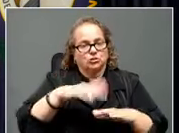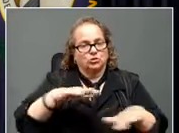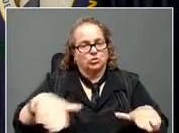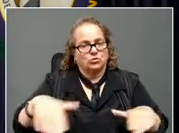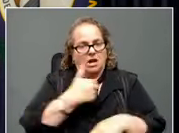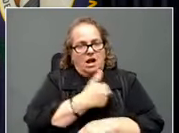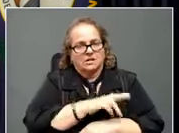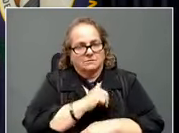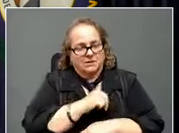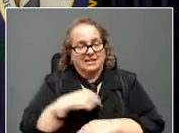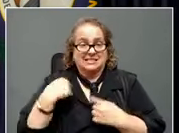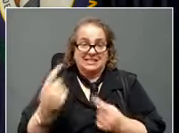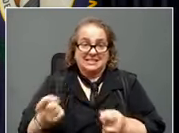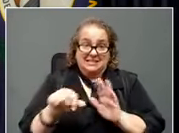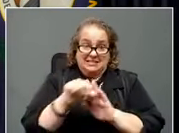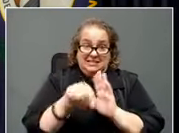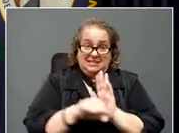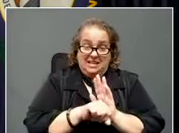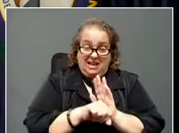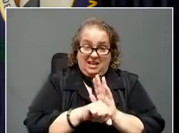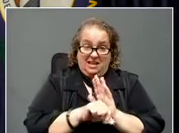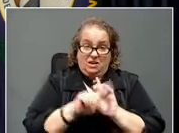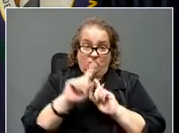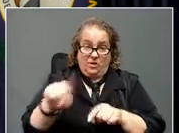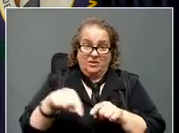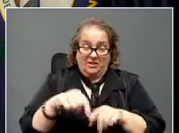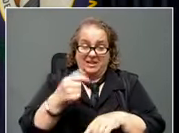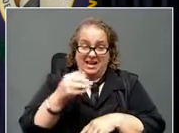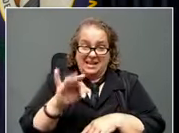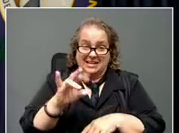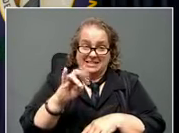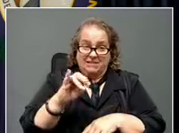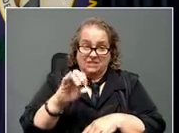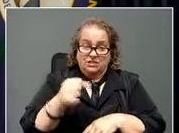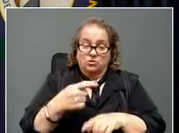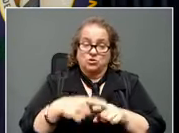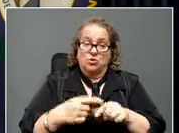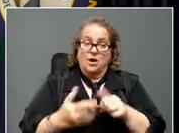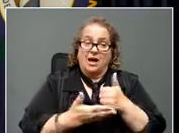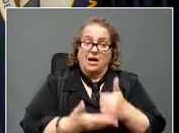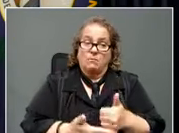the state came to them in 1970s to help out with